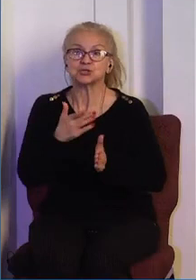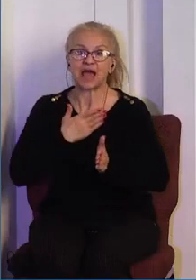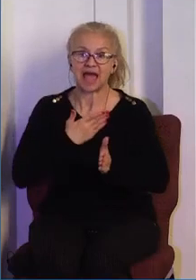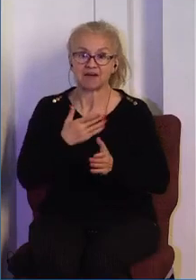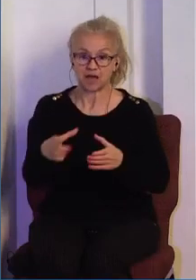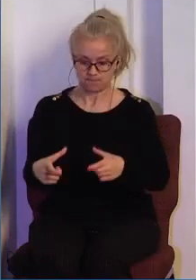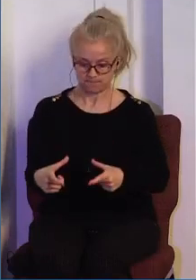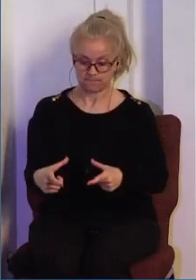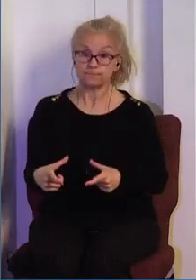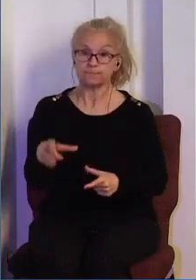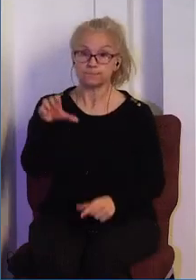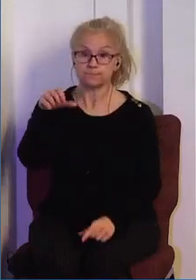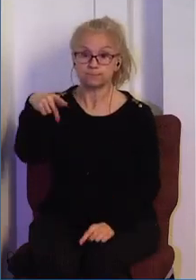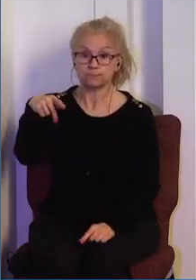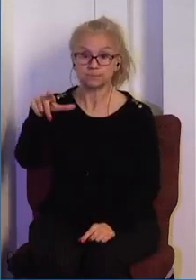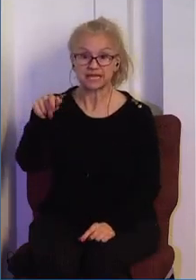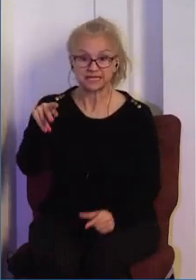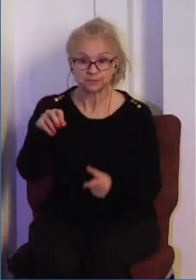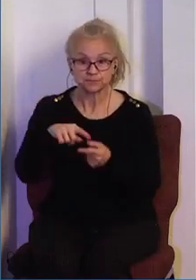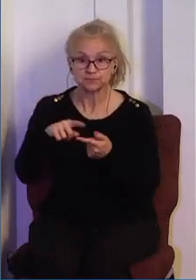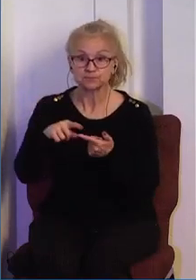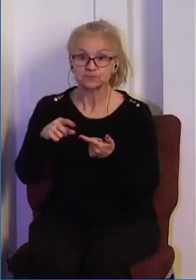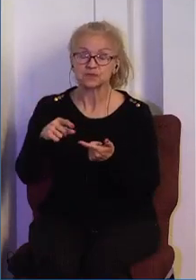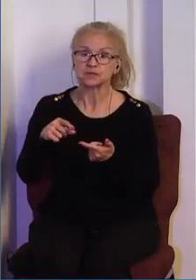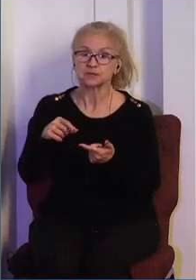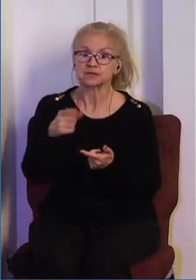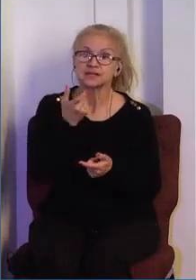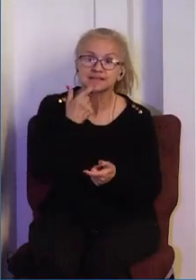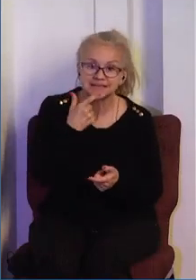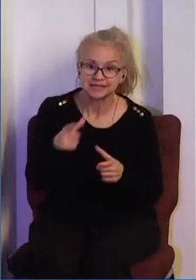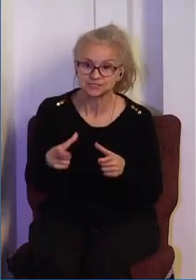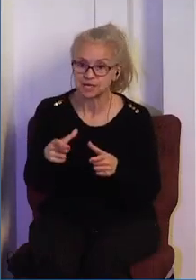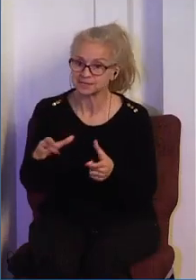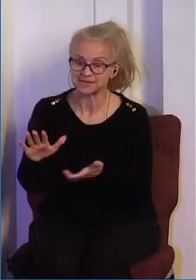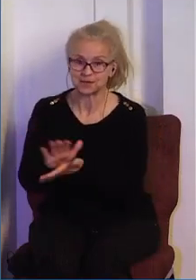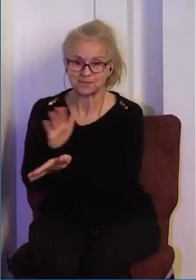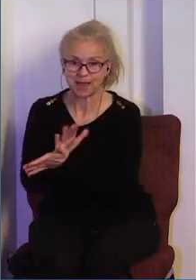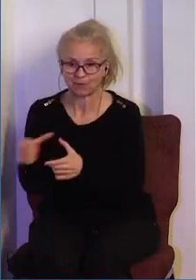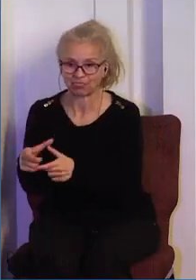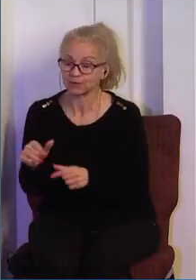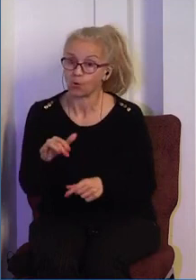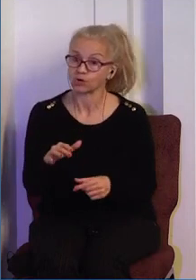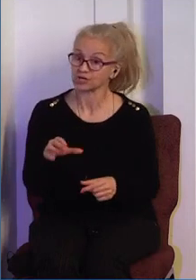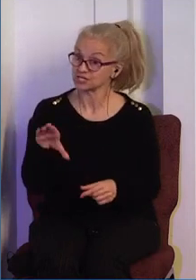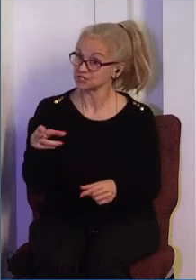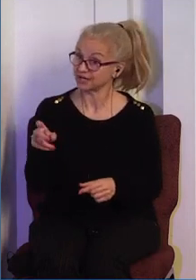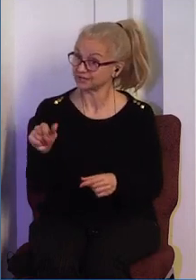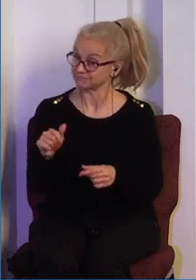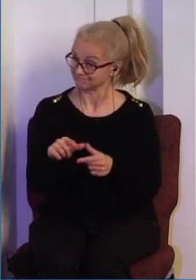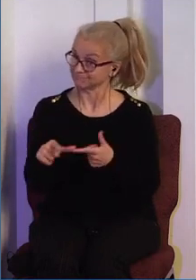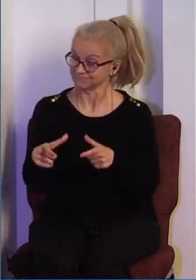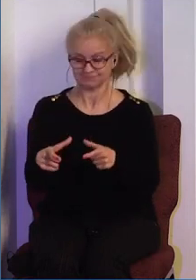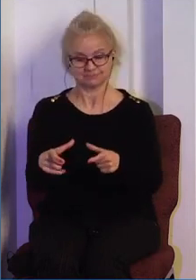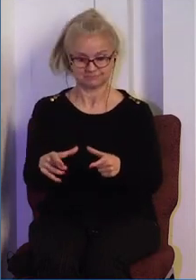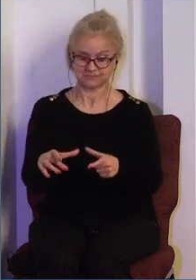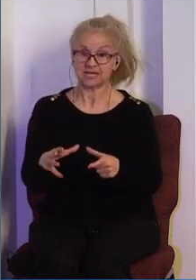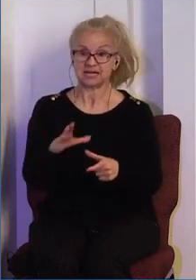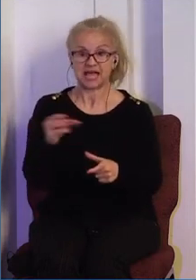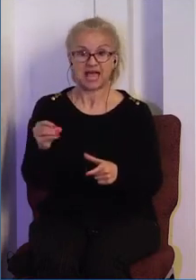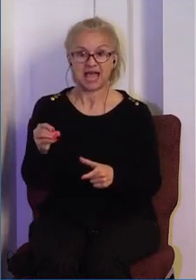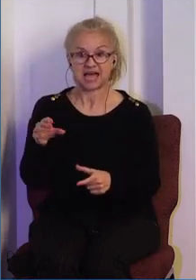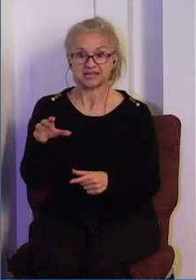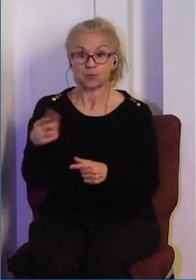plate, a glass plate, not a paper plate, a glass plate or china plate. And we also ask you to have a